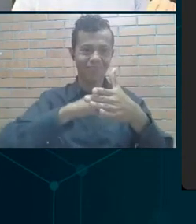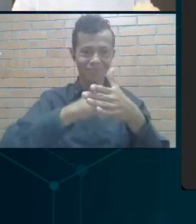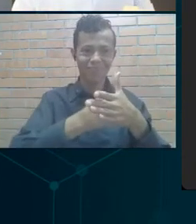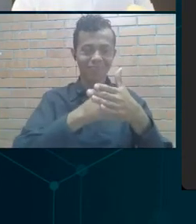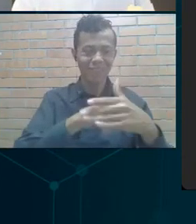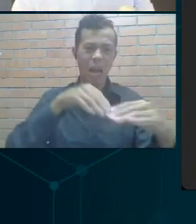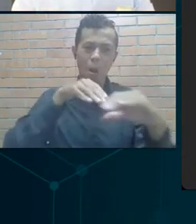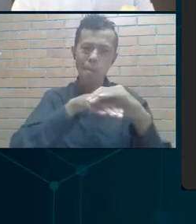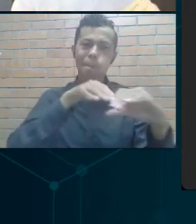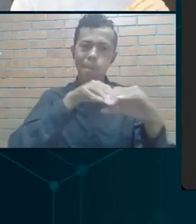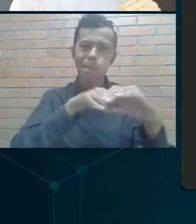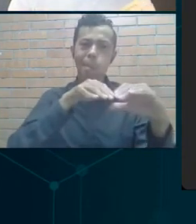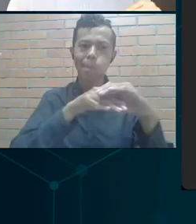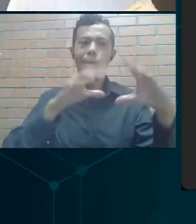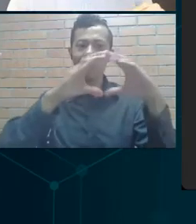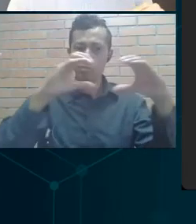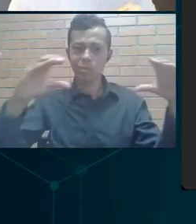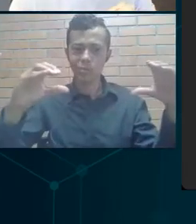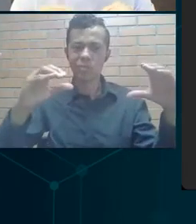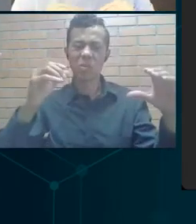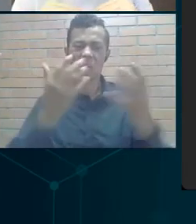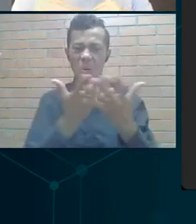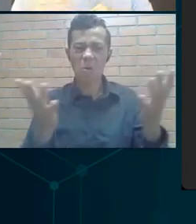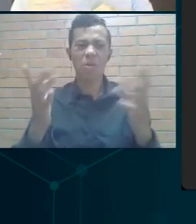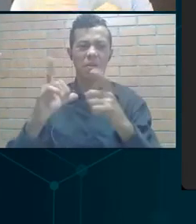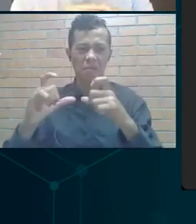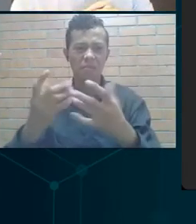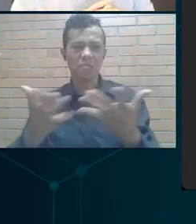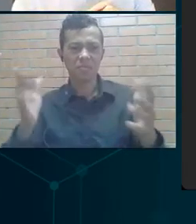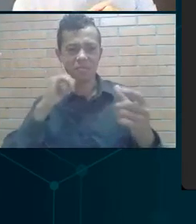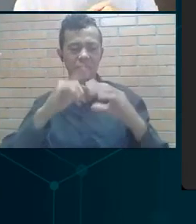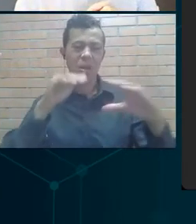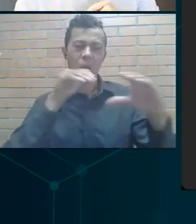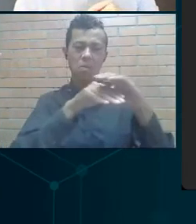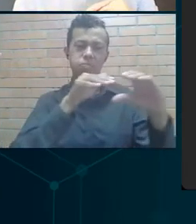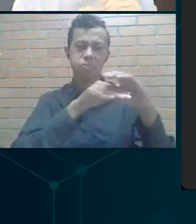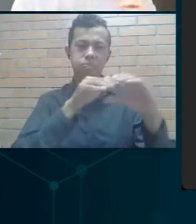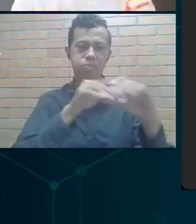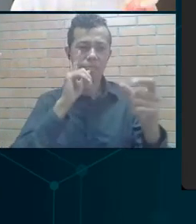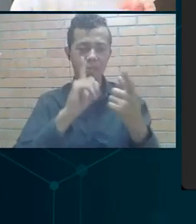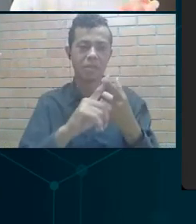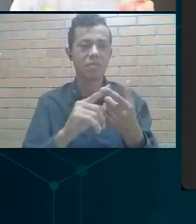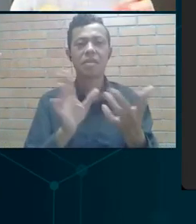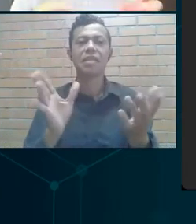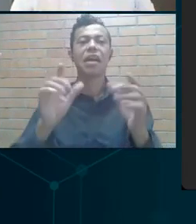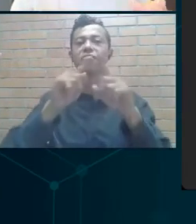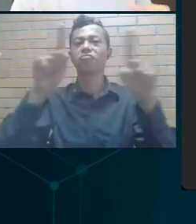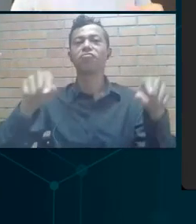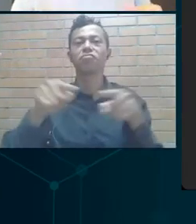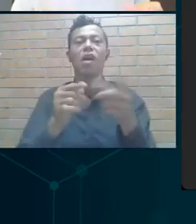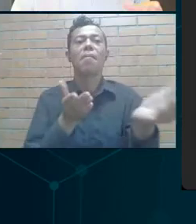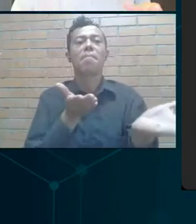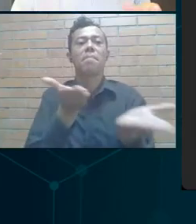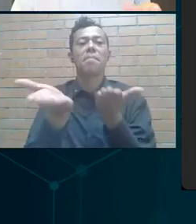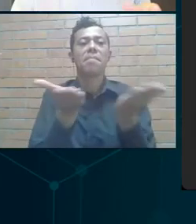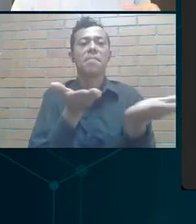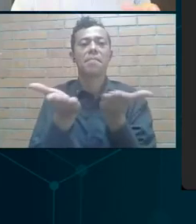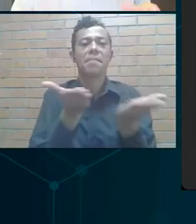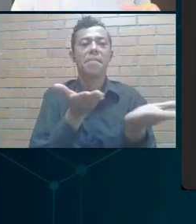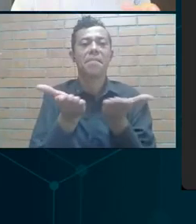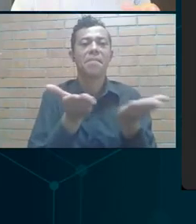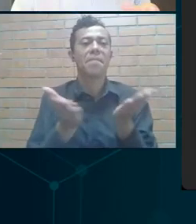platform as a service or infrastructure as a service. Platform would be one level above that. And it turns out to be tremendously